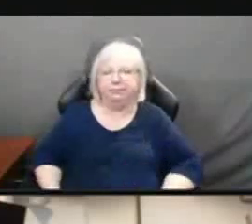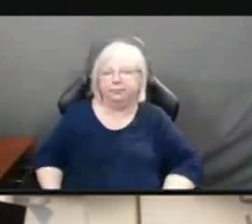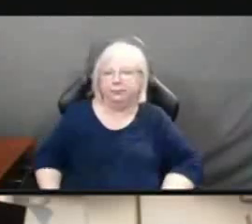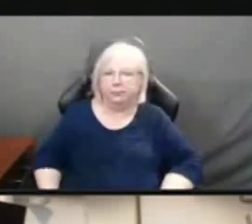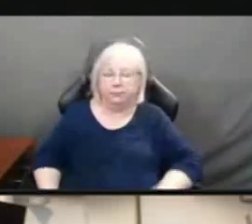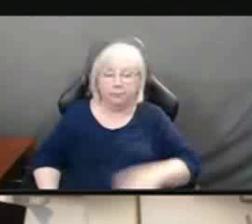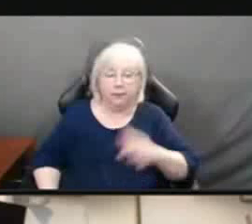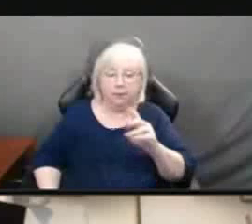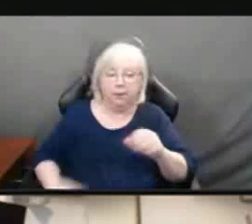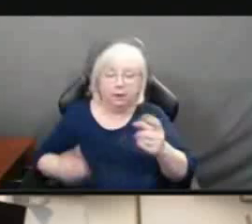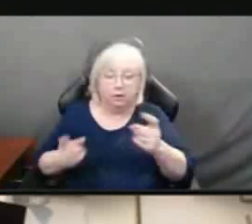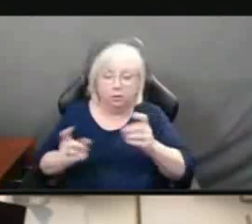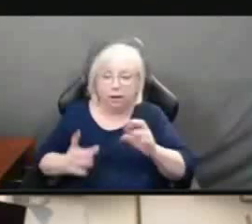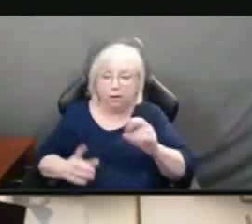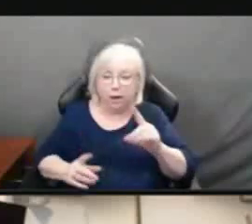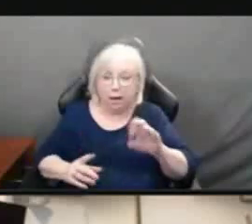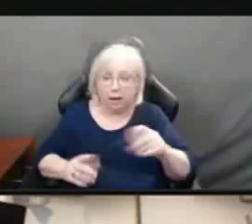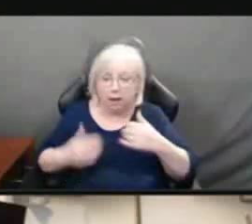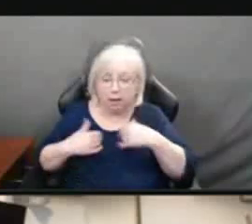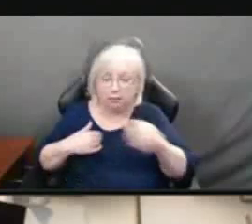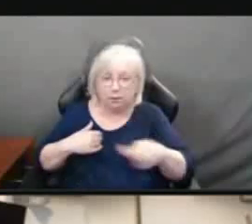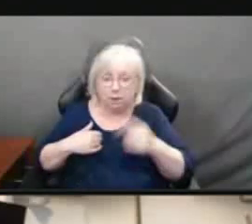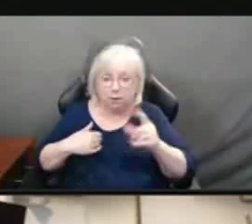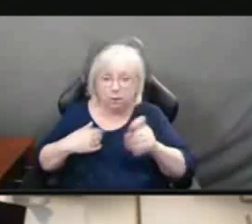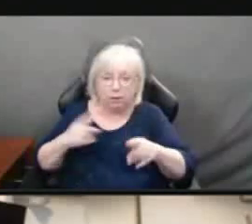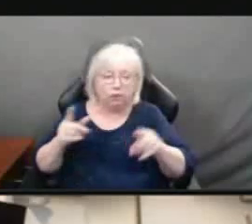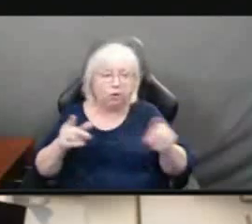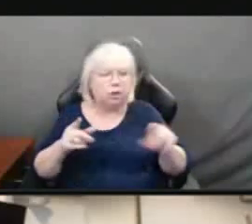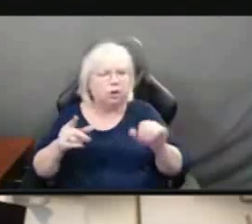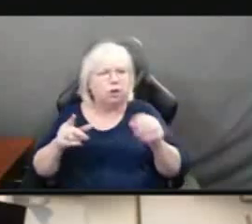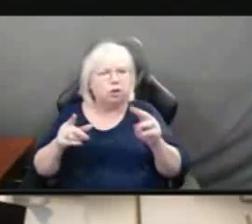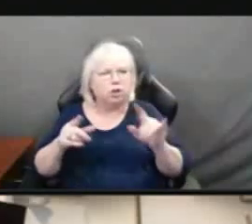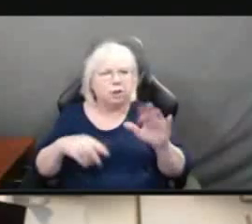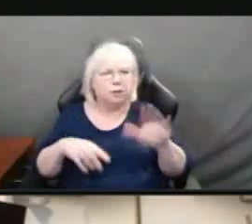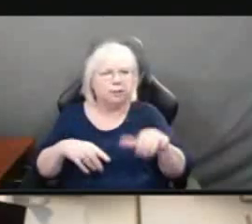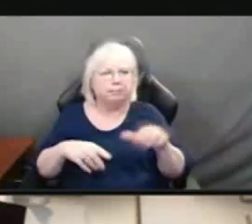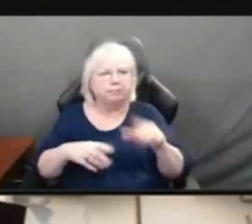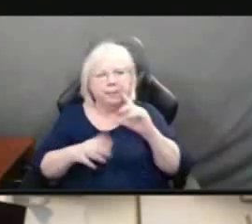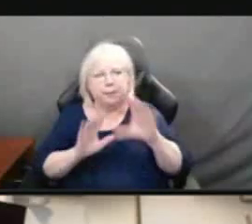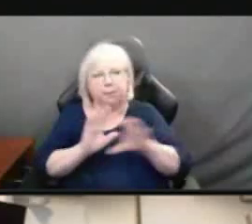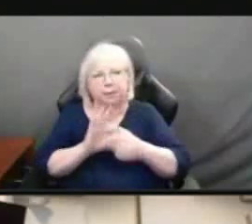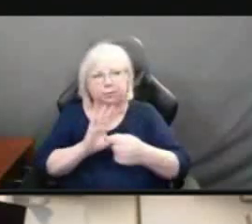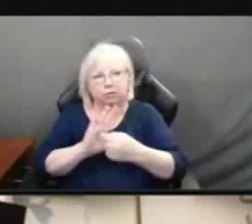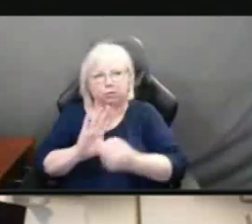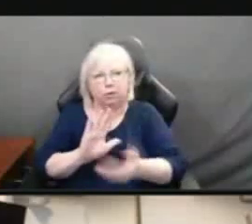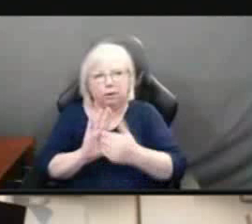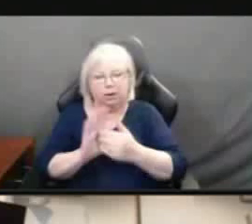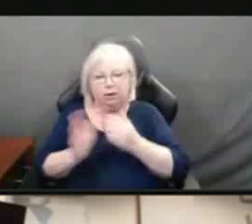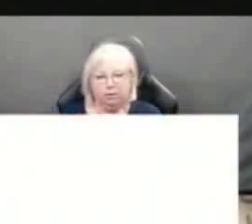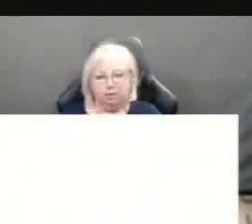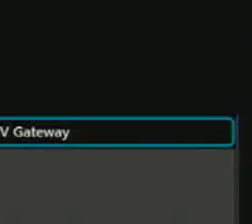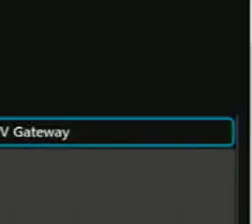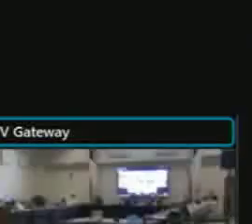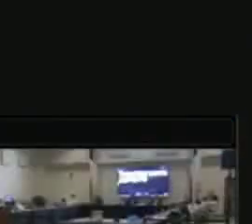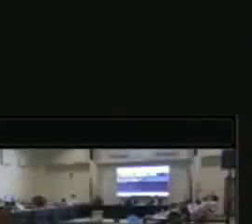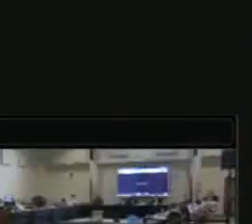Director Adcock, did you have another comment? Yes, Jamie, if you bring the picture up again, please.